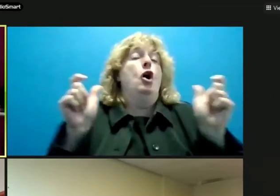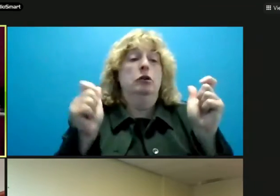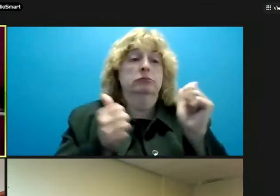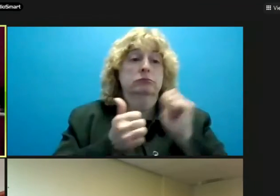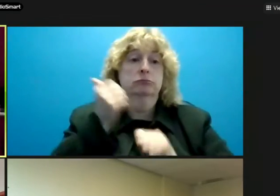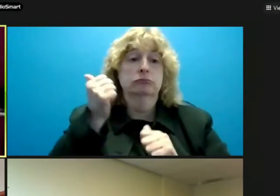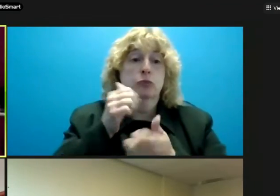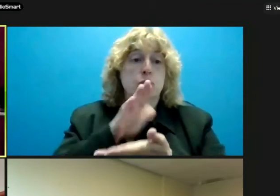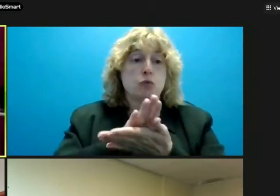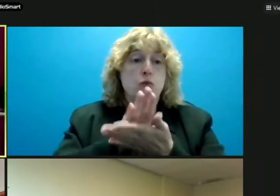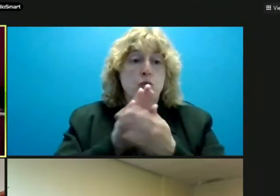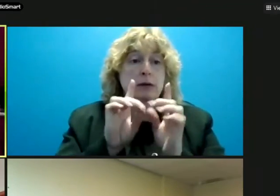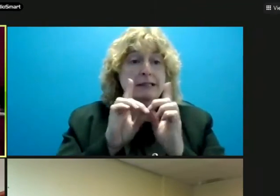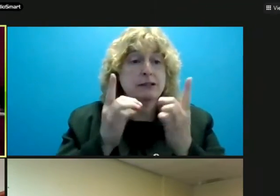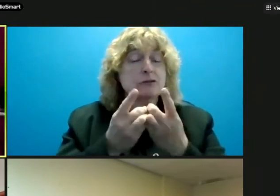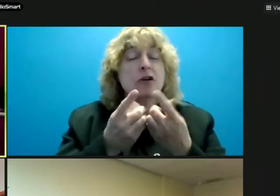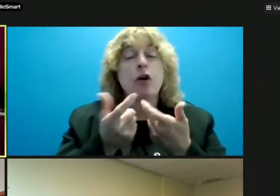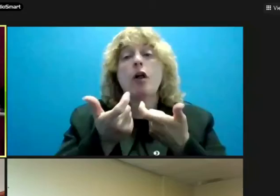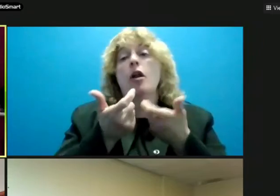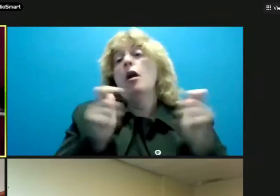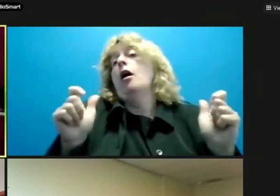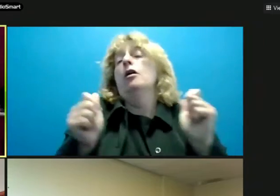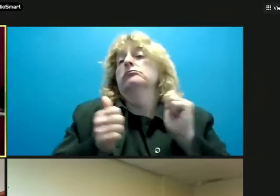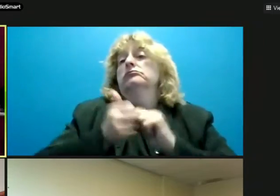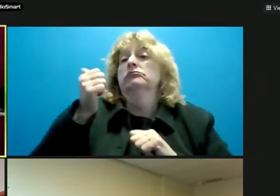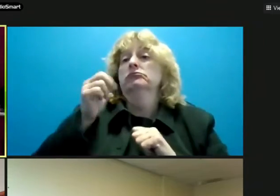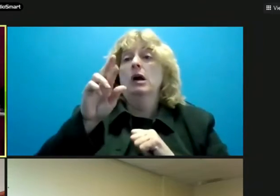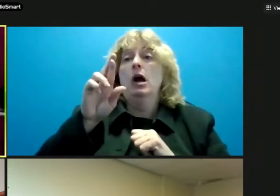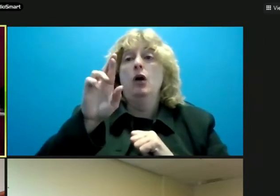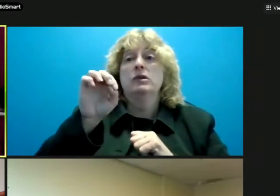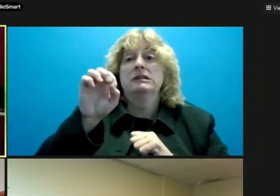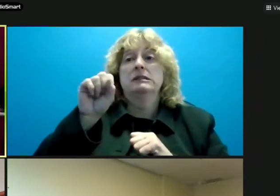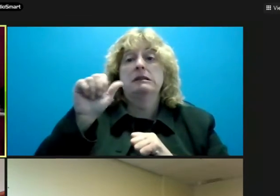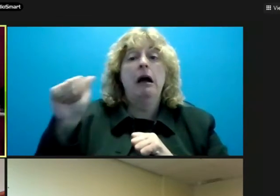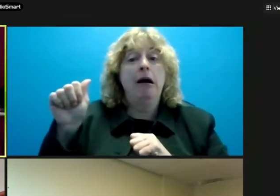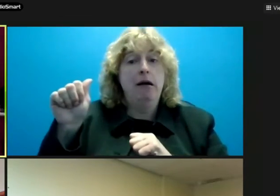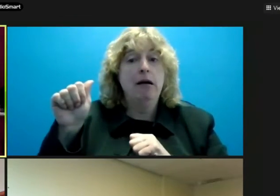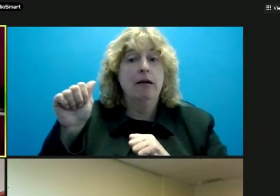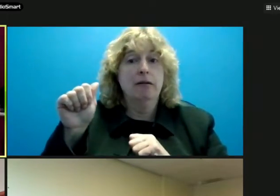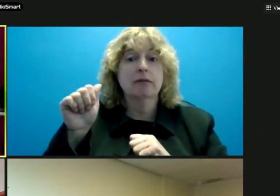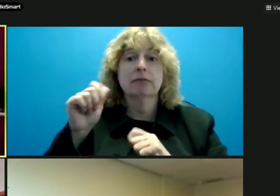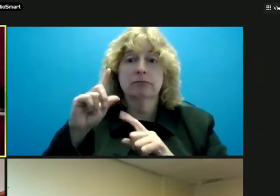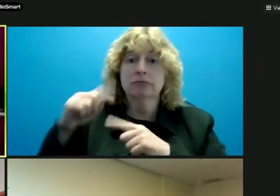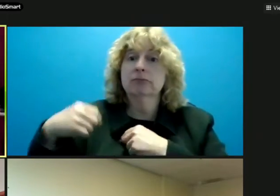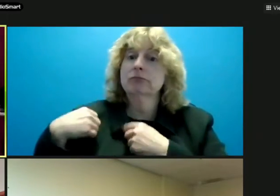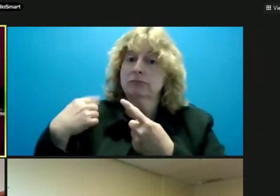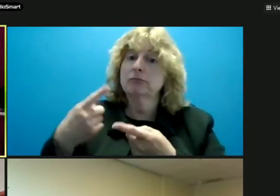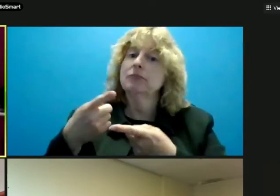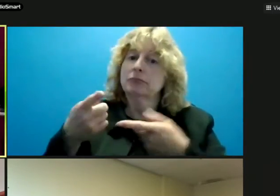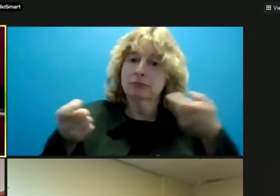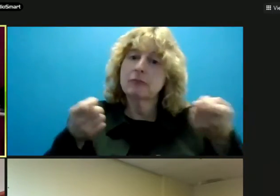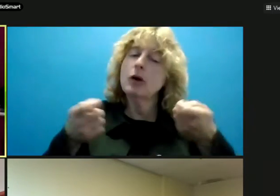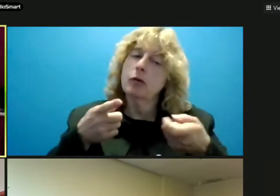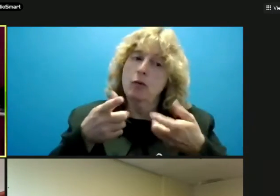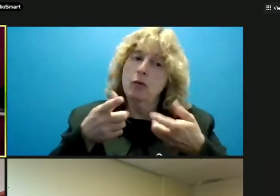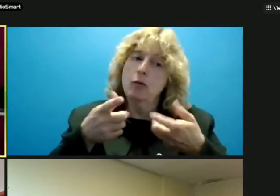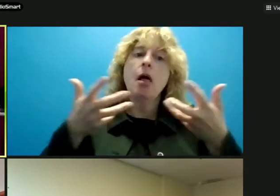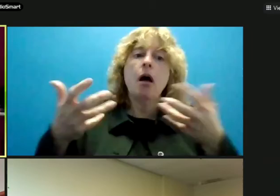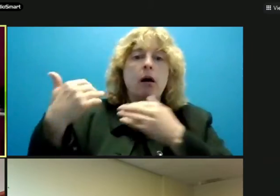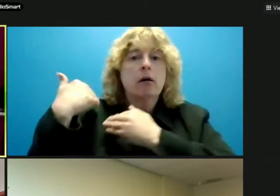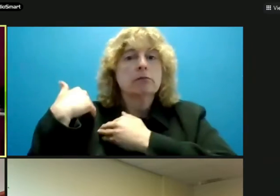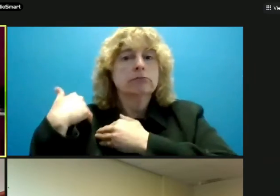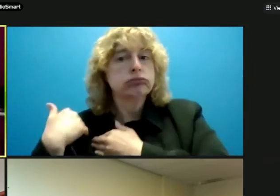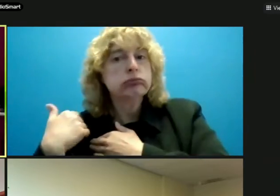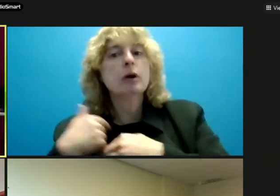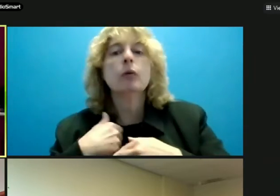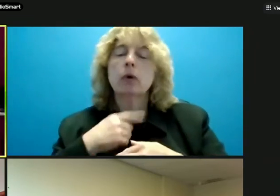largest regional educational services administration, you've had a lot on your shoulders, and we salute you, just as we